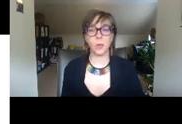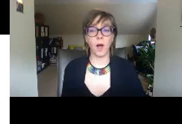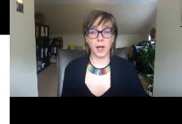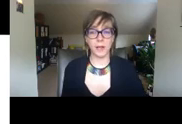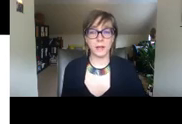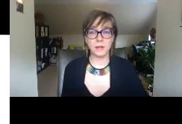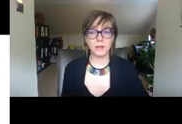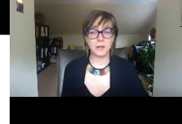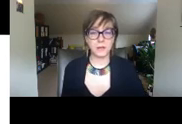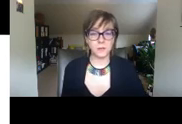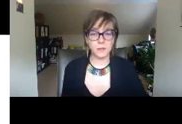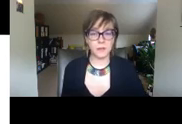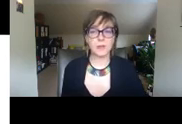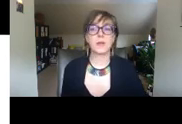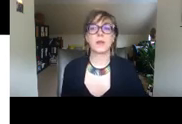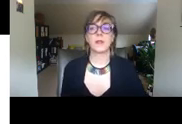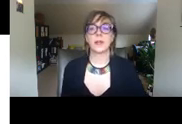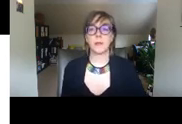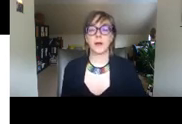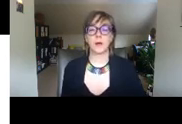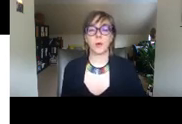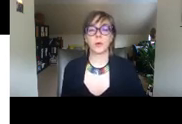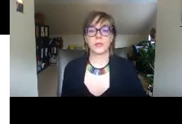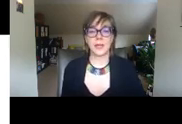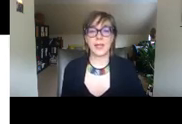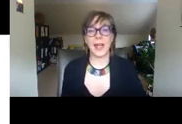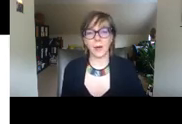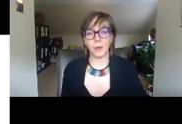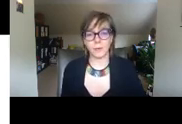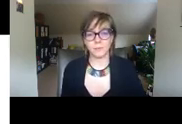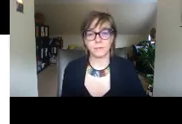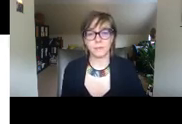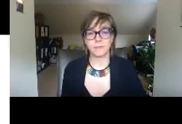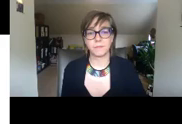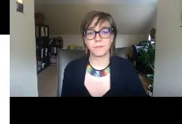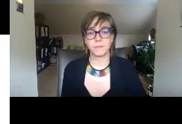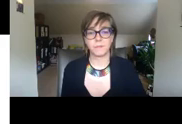a why to live can bear almost any how.